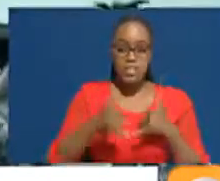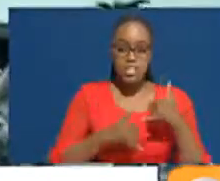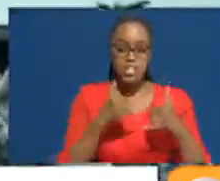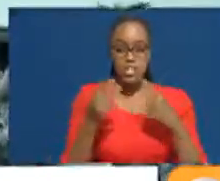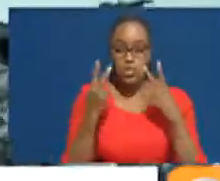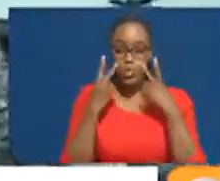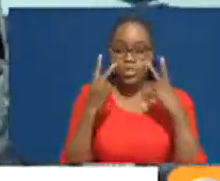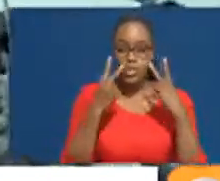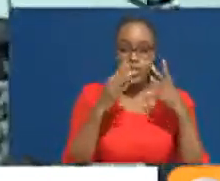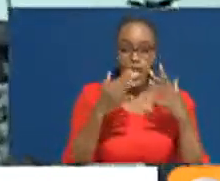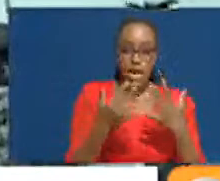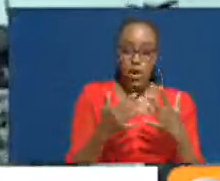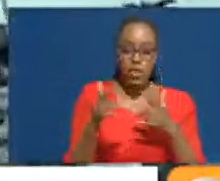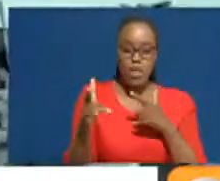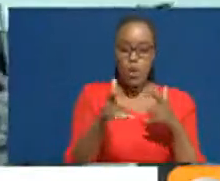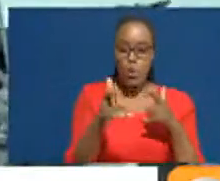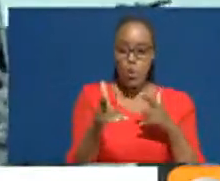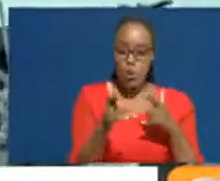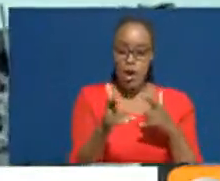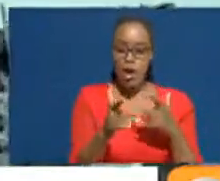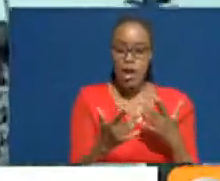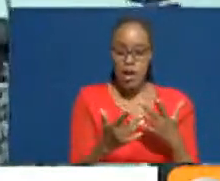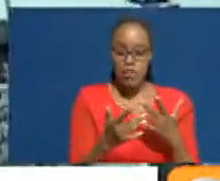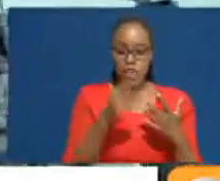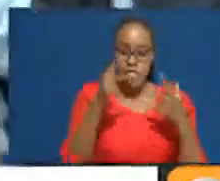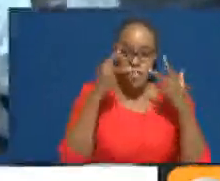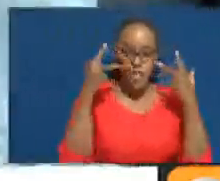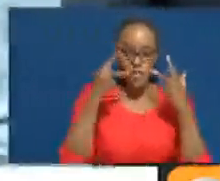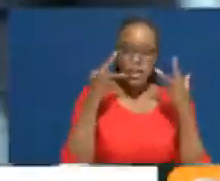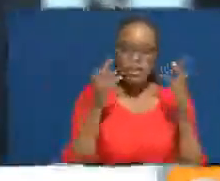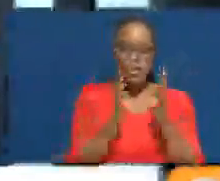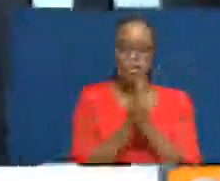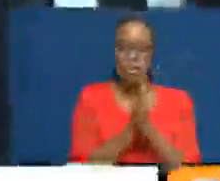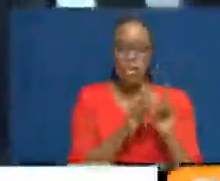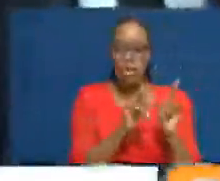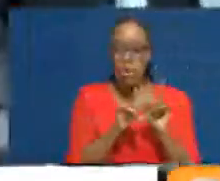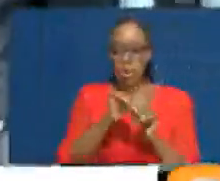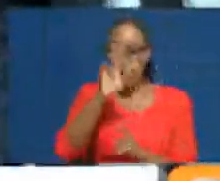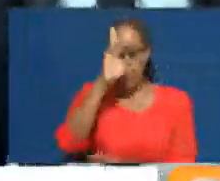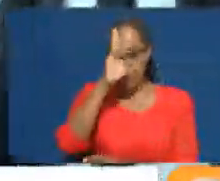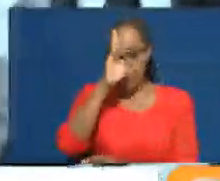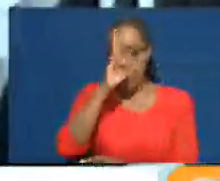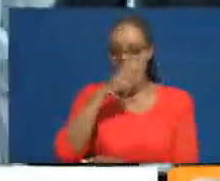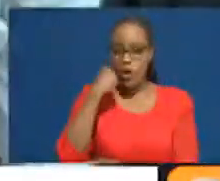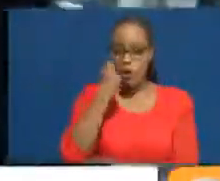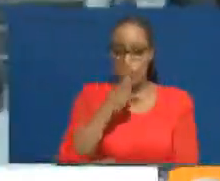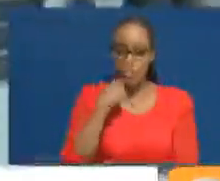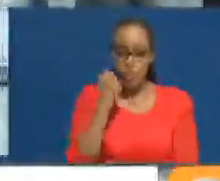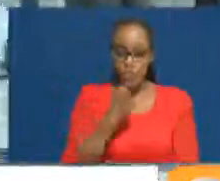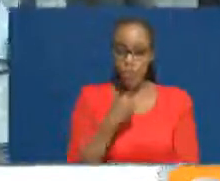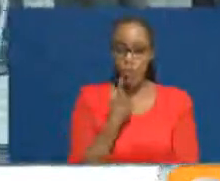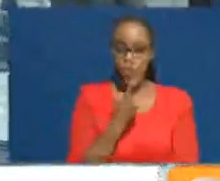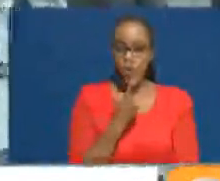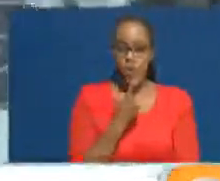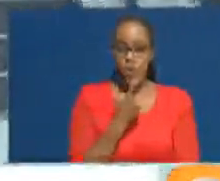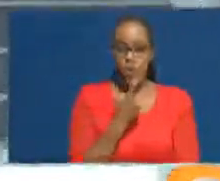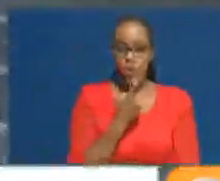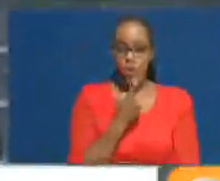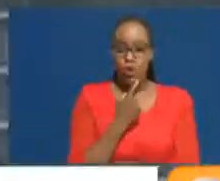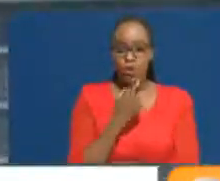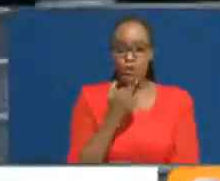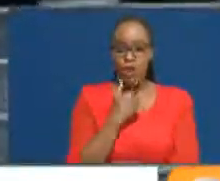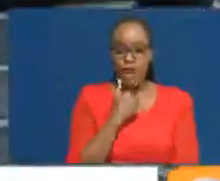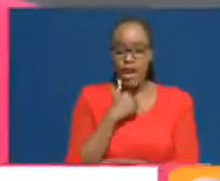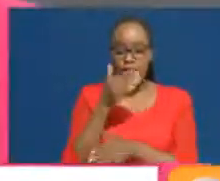penye vita baina ya magaidi na askari ambao walikuwa kwa